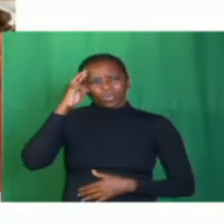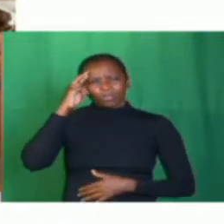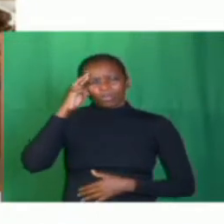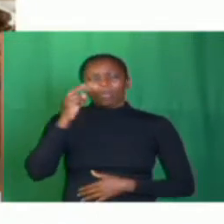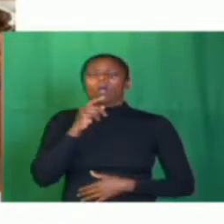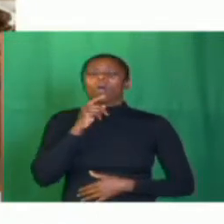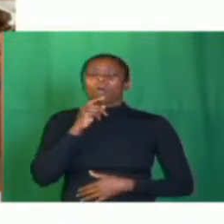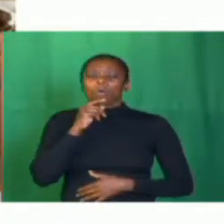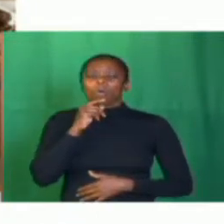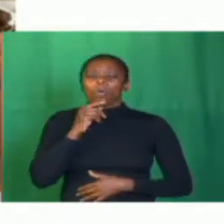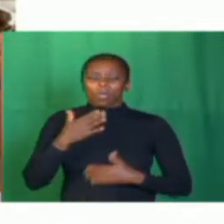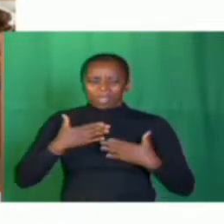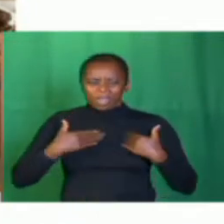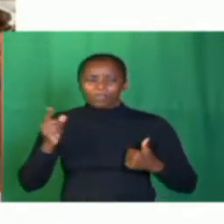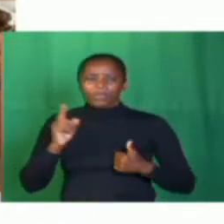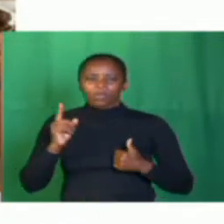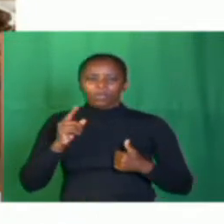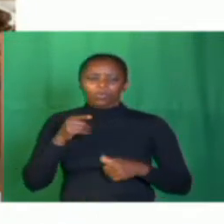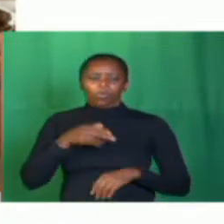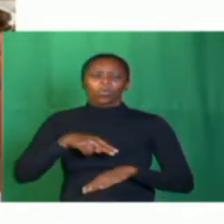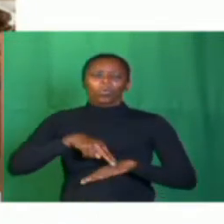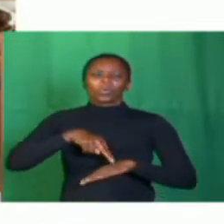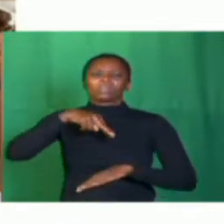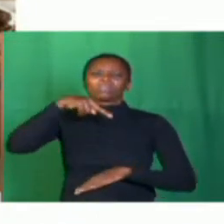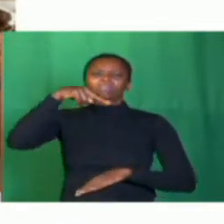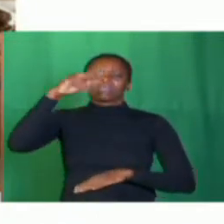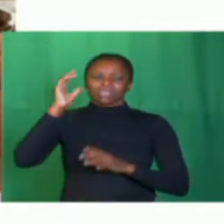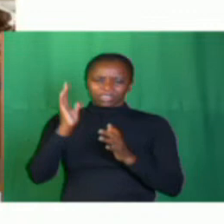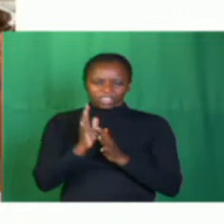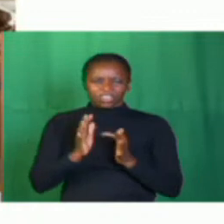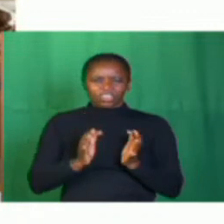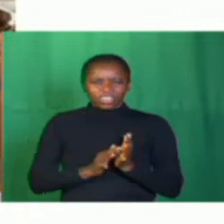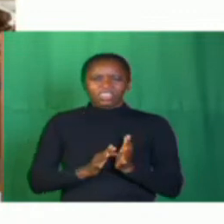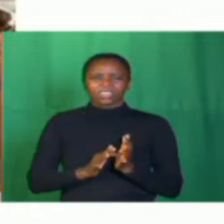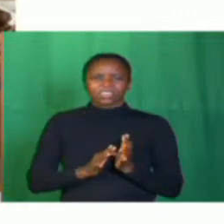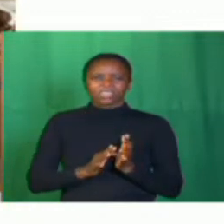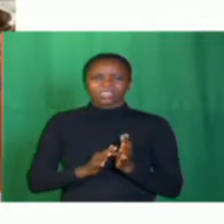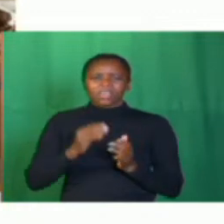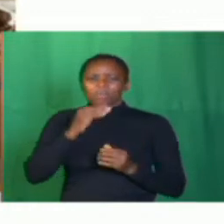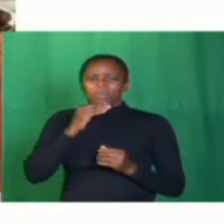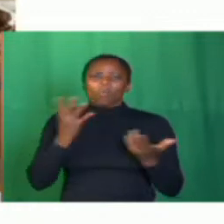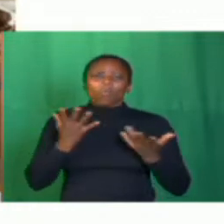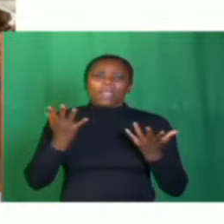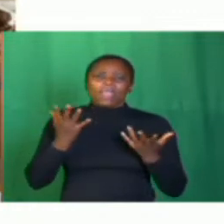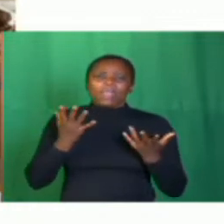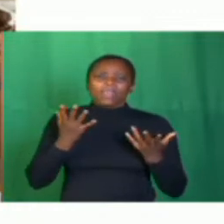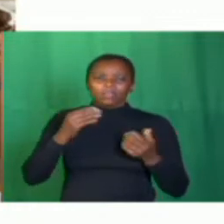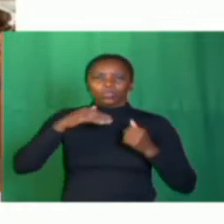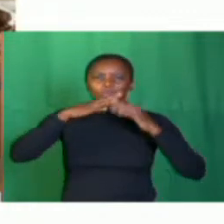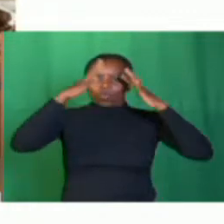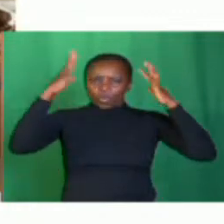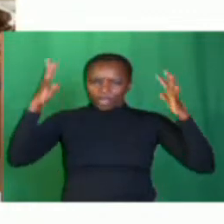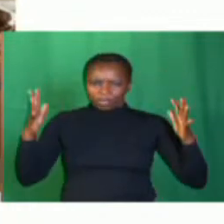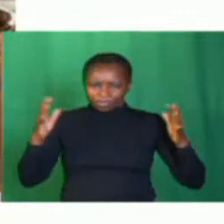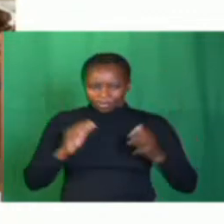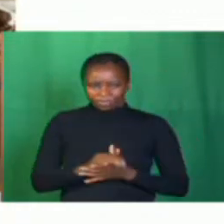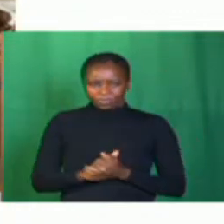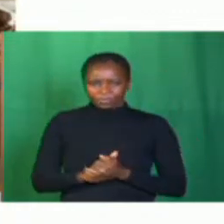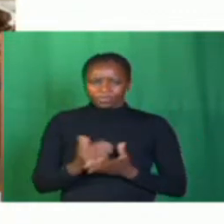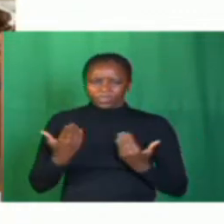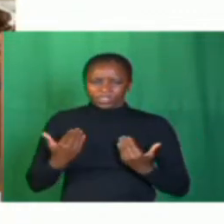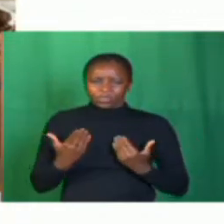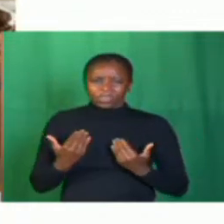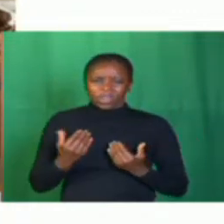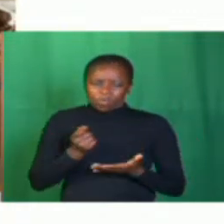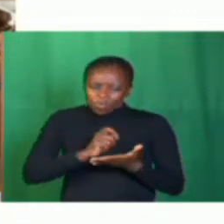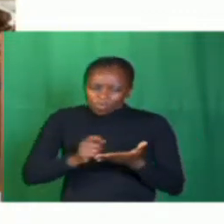here is Jesus Christ up in the clouds. He is ascending to heaven. So what account are you going to